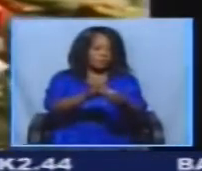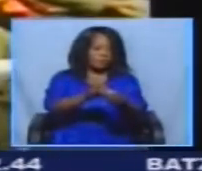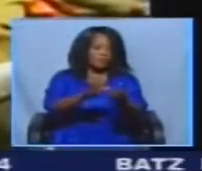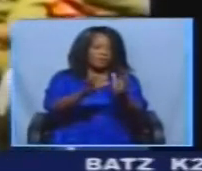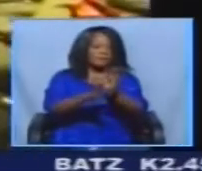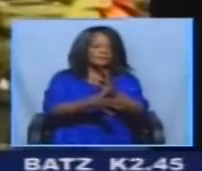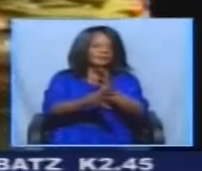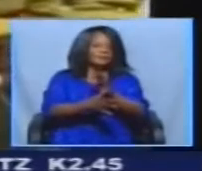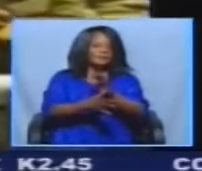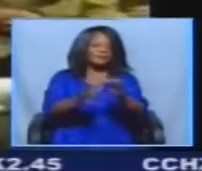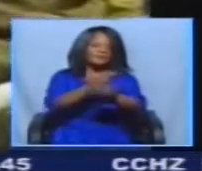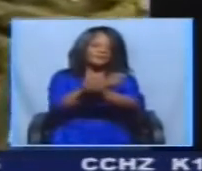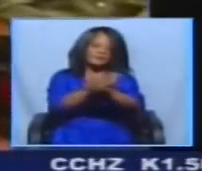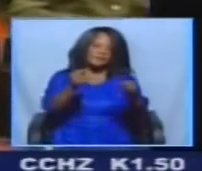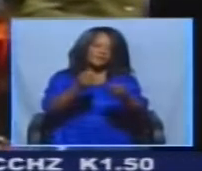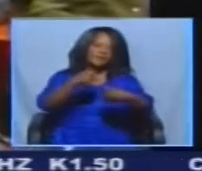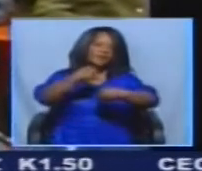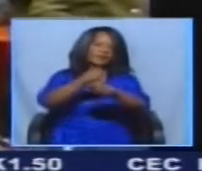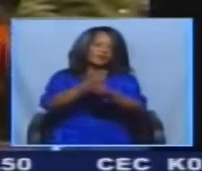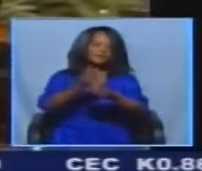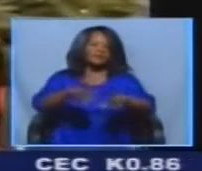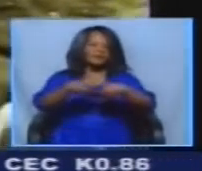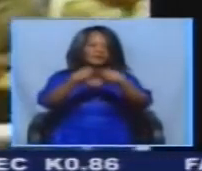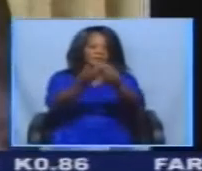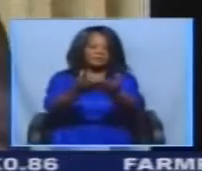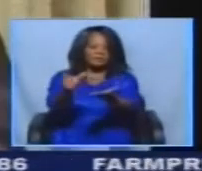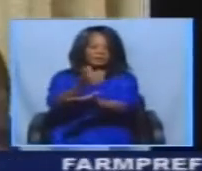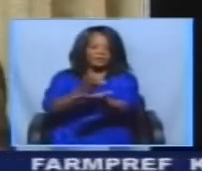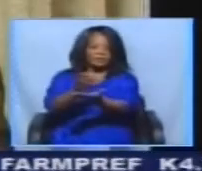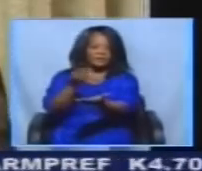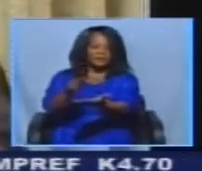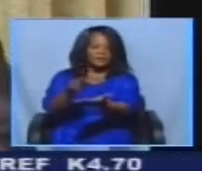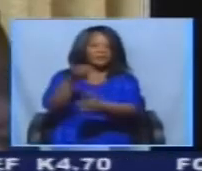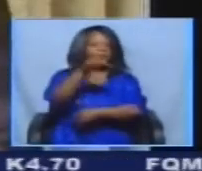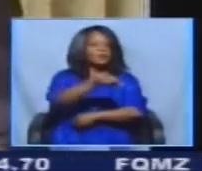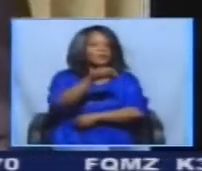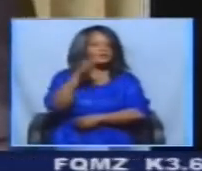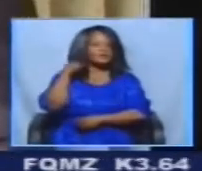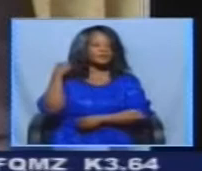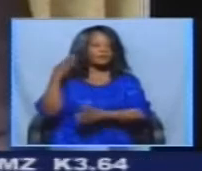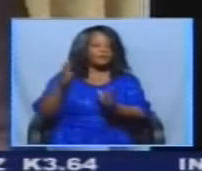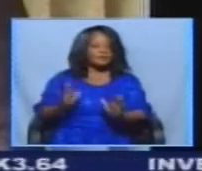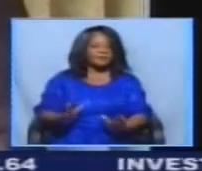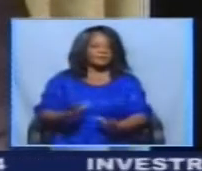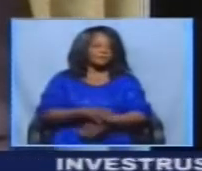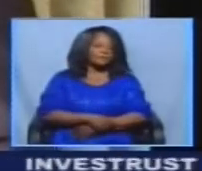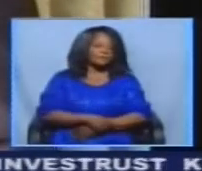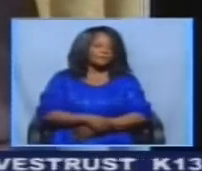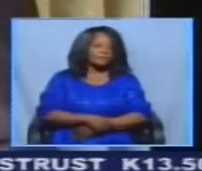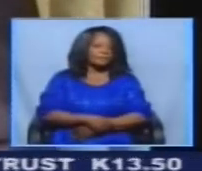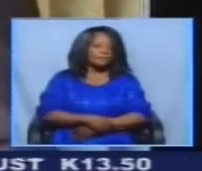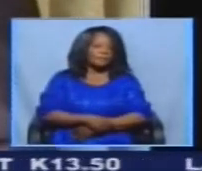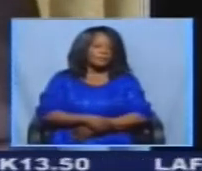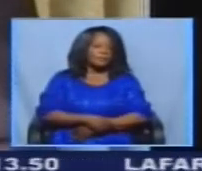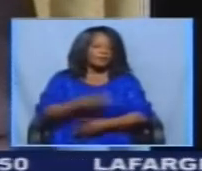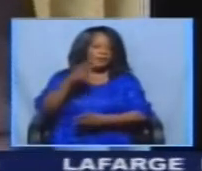far successfully produced quality officers. It is therefore the vision of the